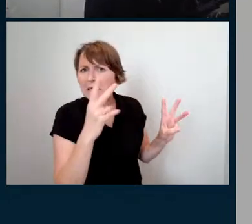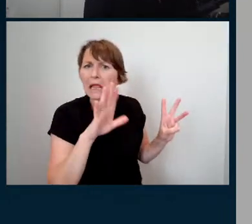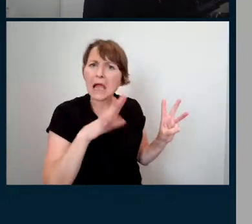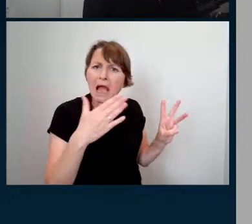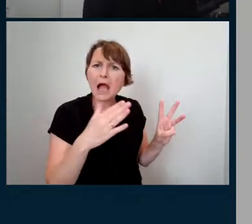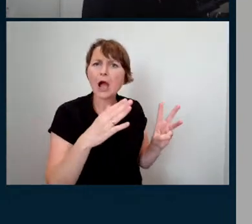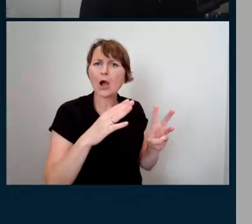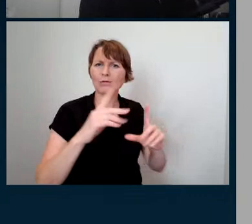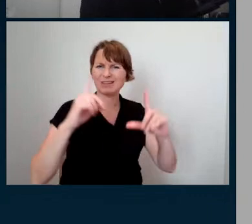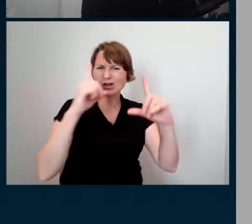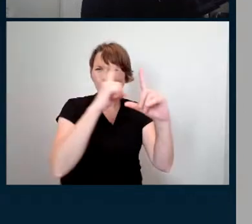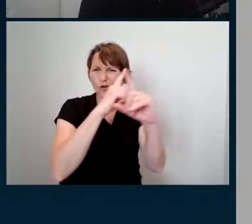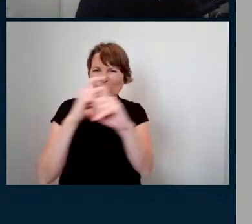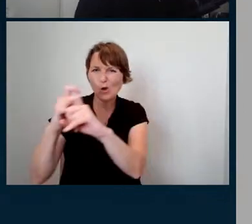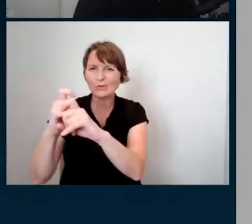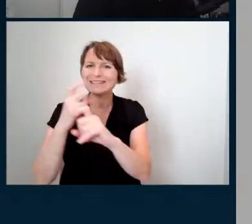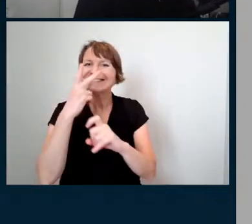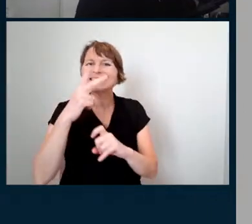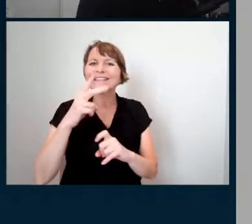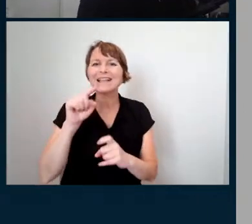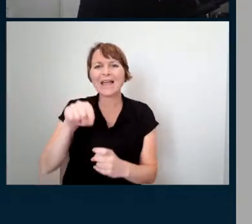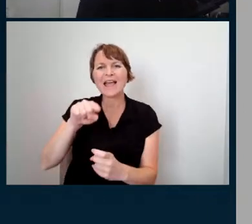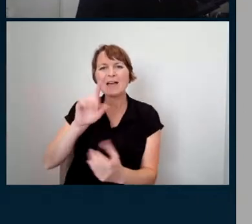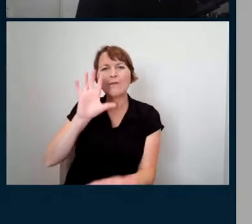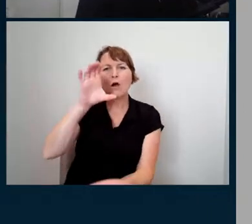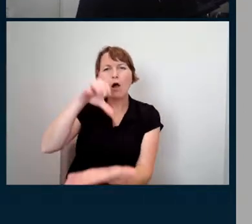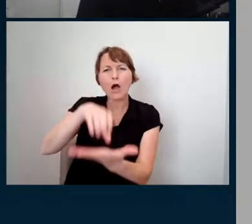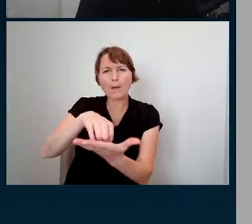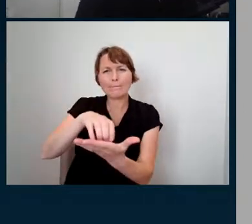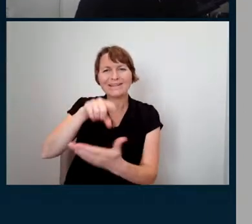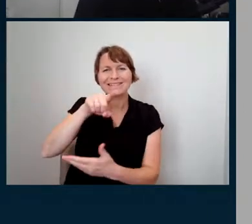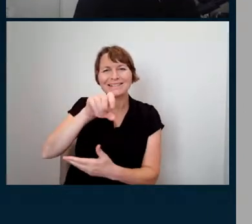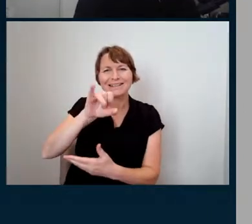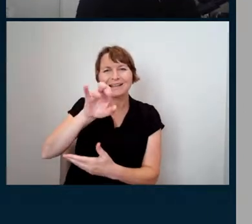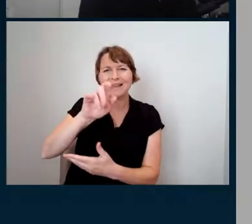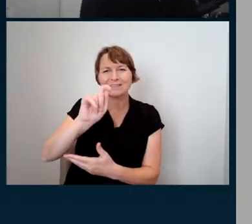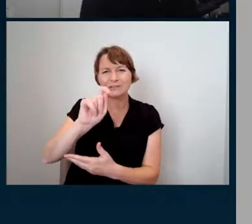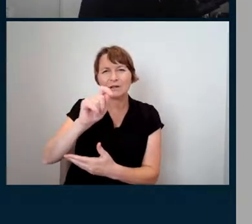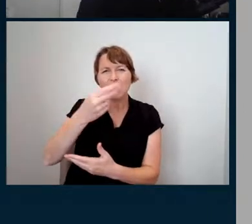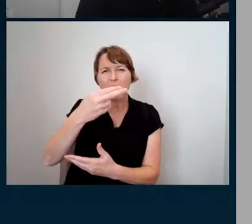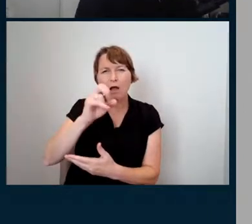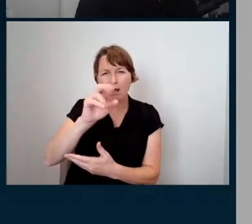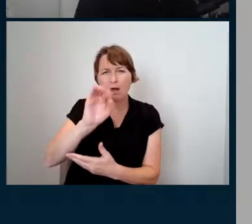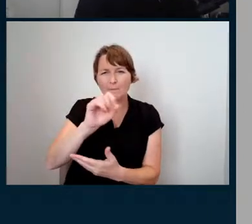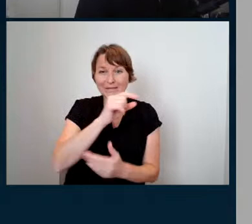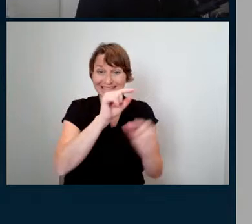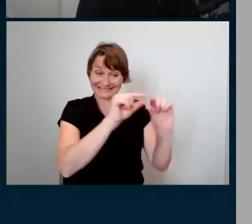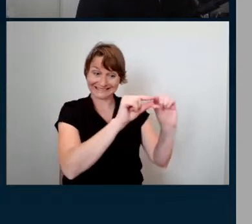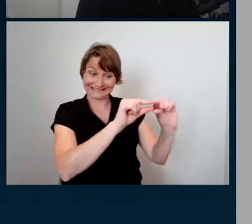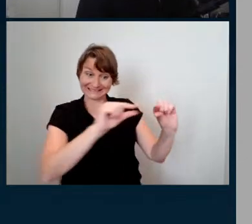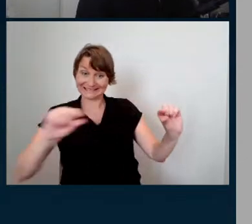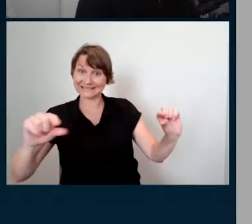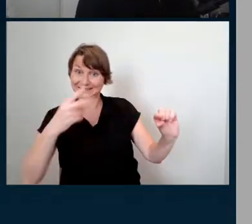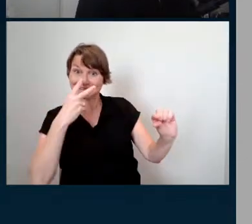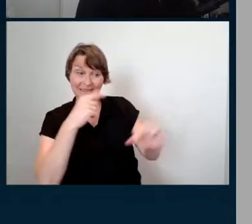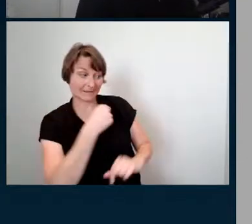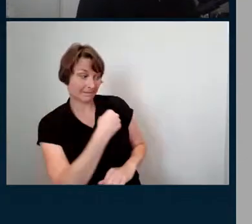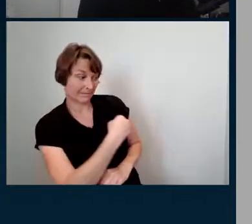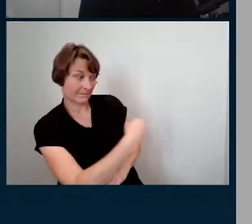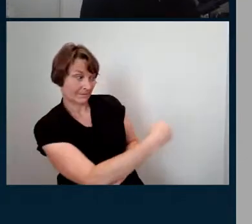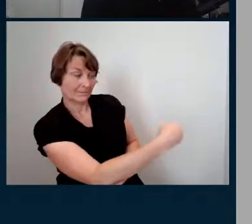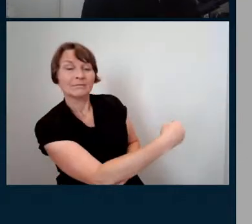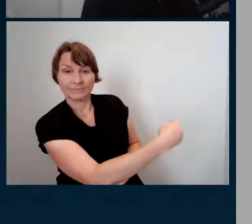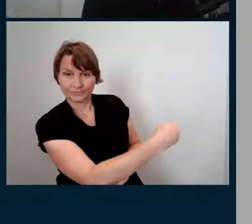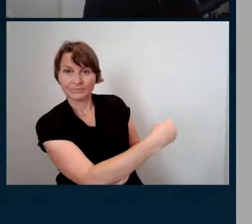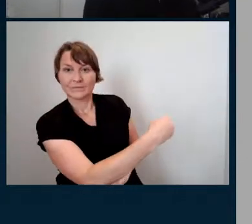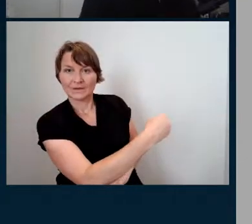GitHub repository for the PowerShell. These are all the PowerShell repos, so you can find everything and